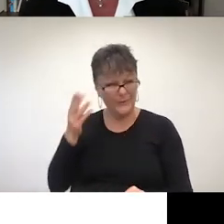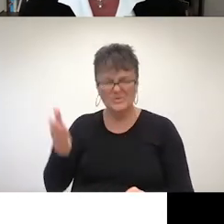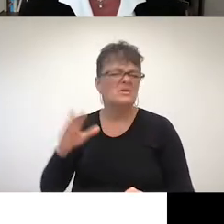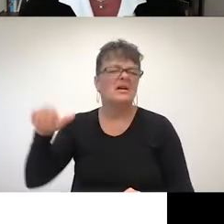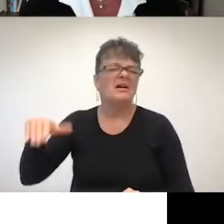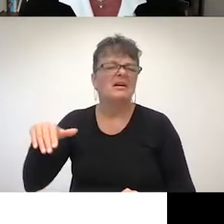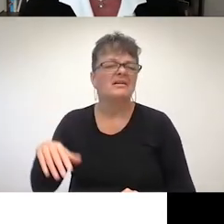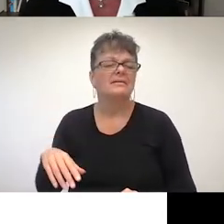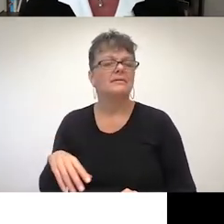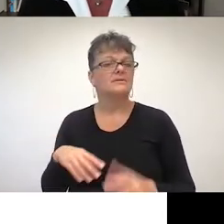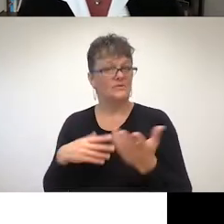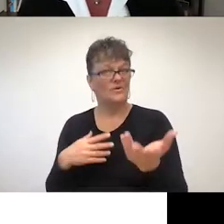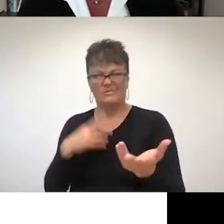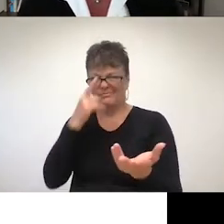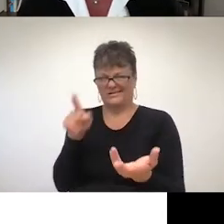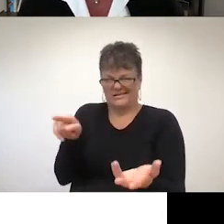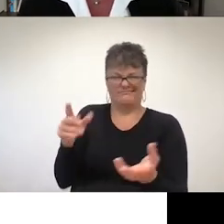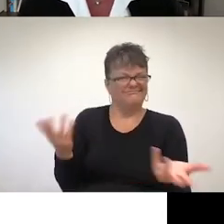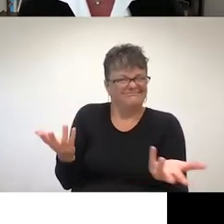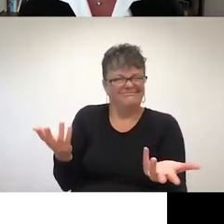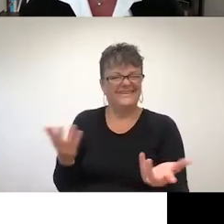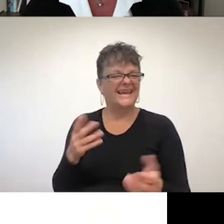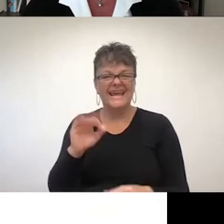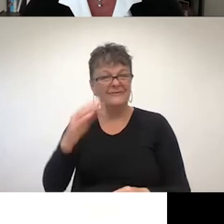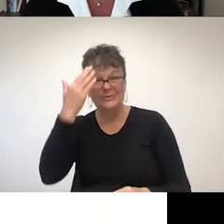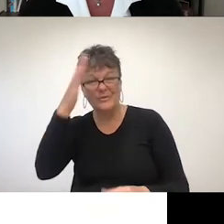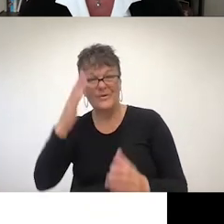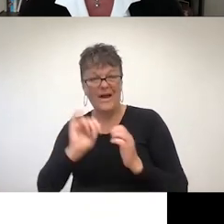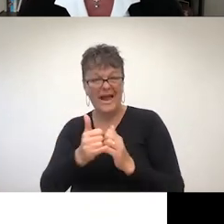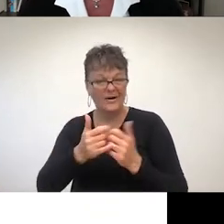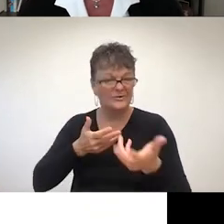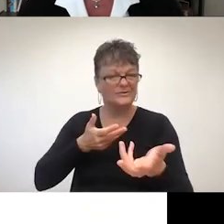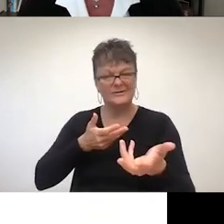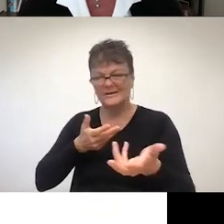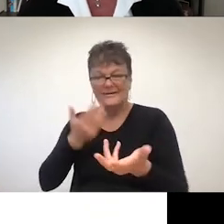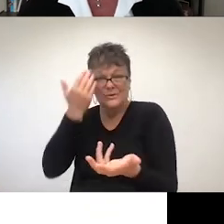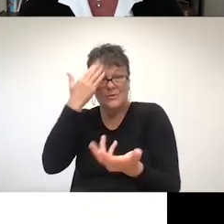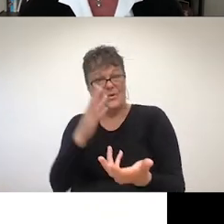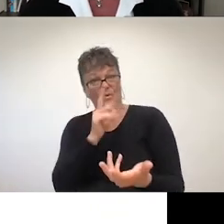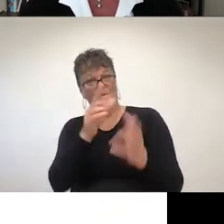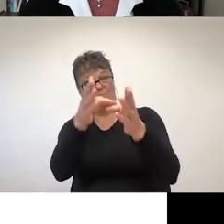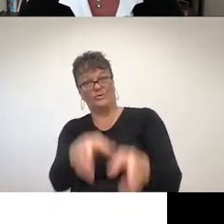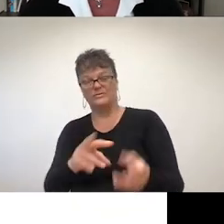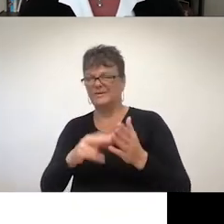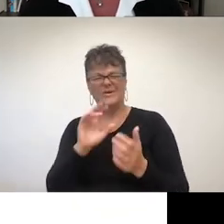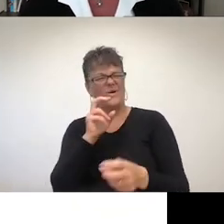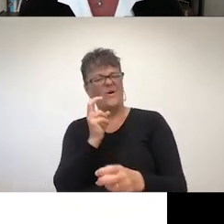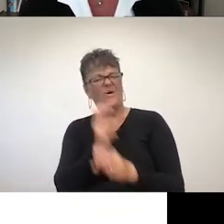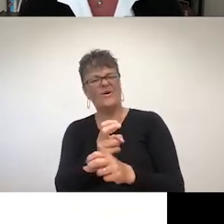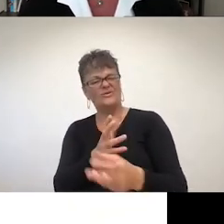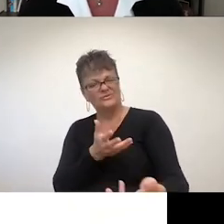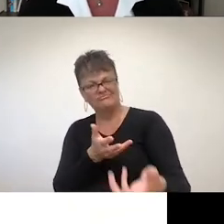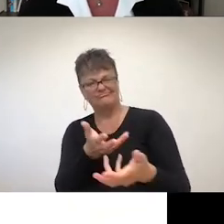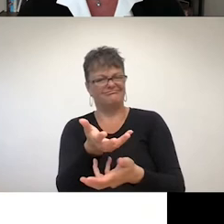this could be why. It's hard to work with people when you don't know anything about them. So I would encourage you to create, again, carve out